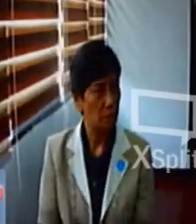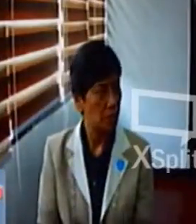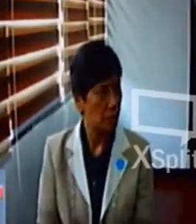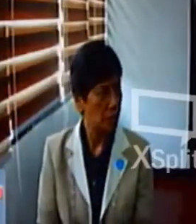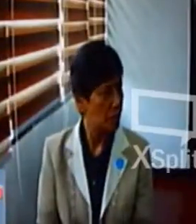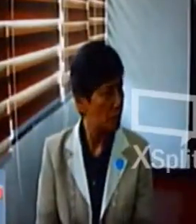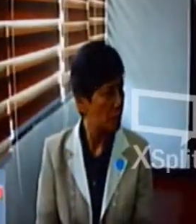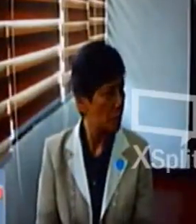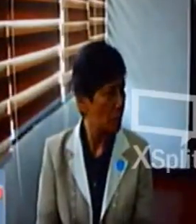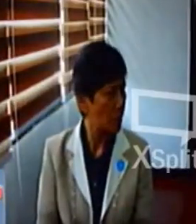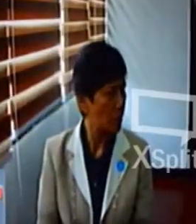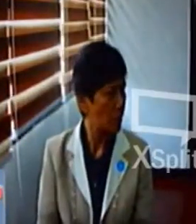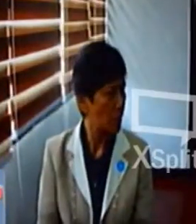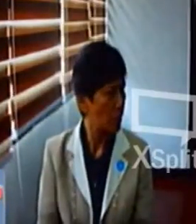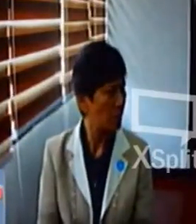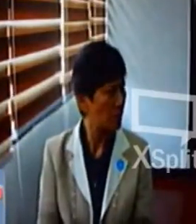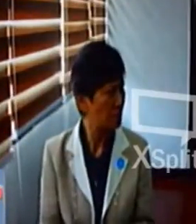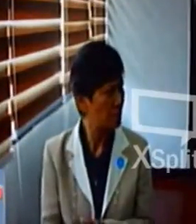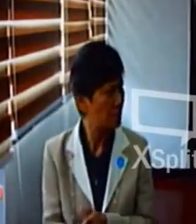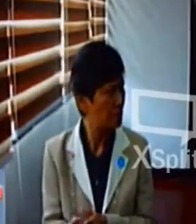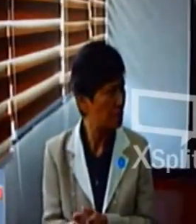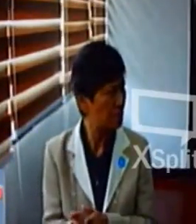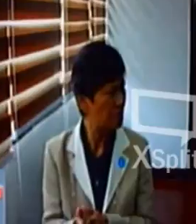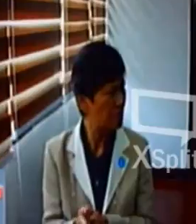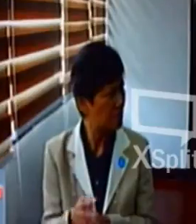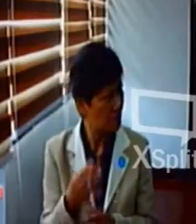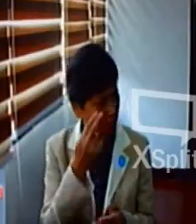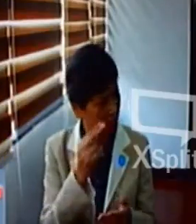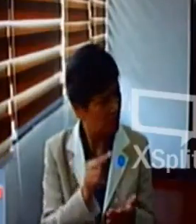Excuse me, Council, before you proceed. I noticed that